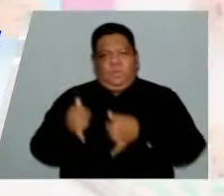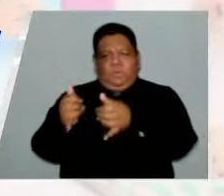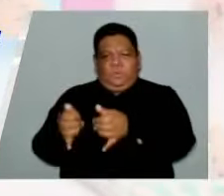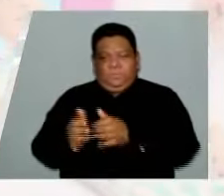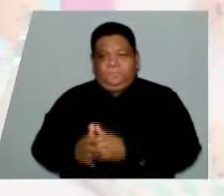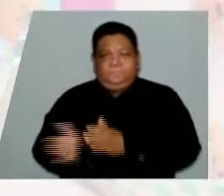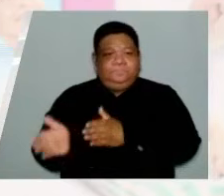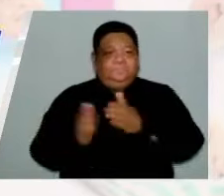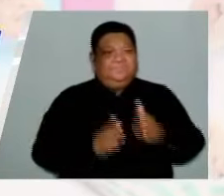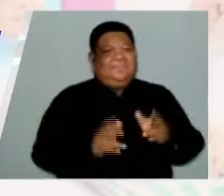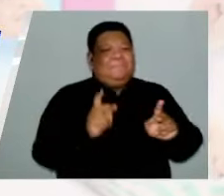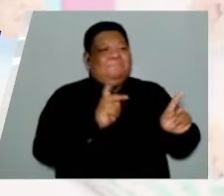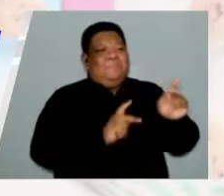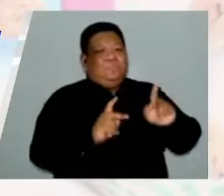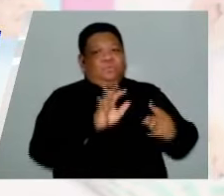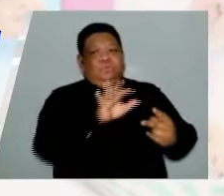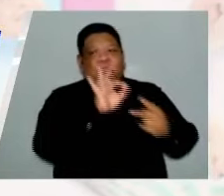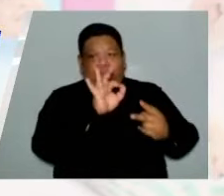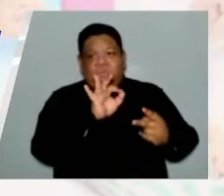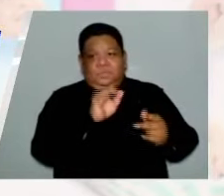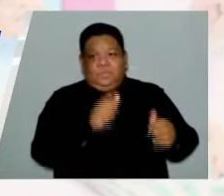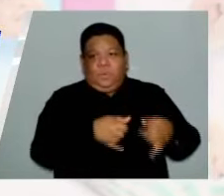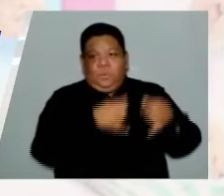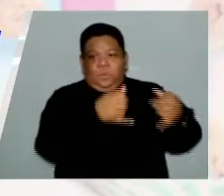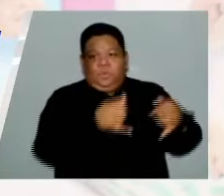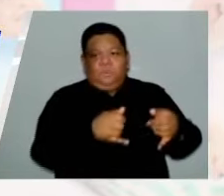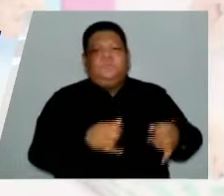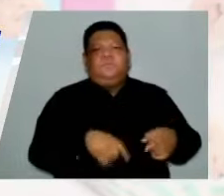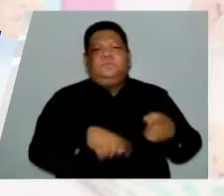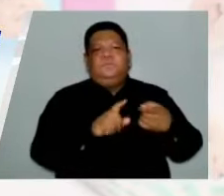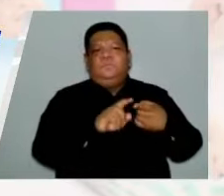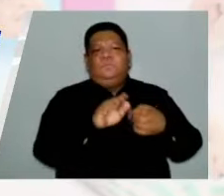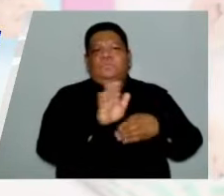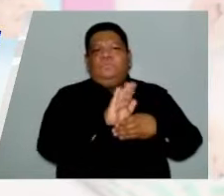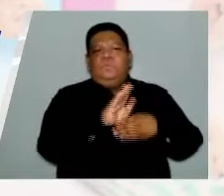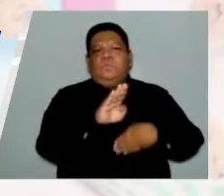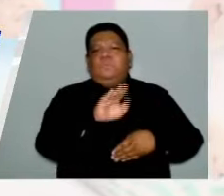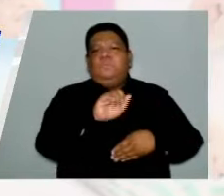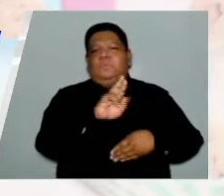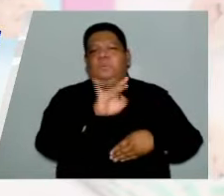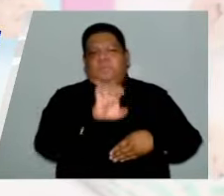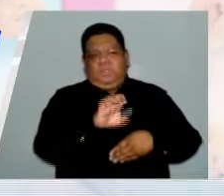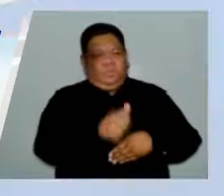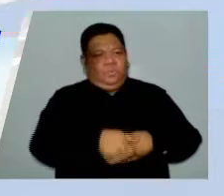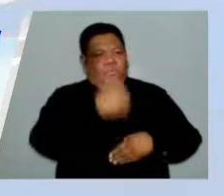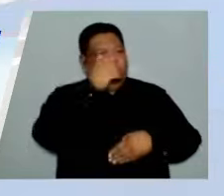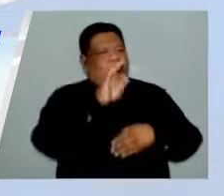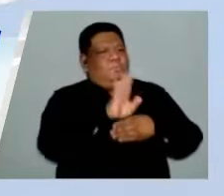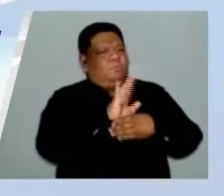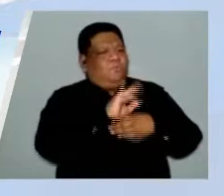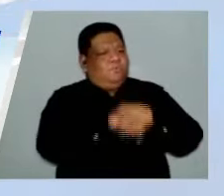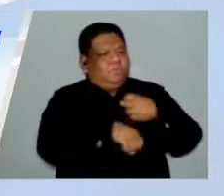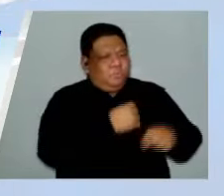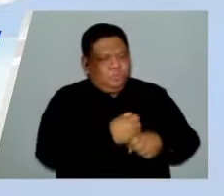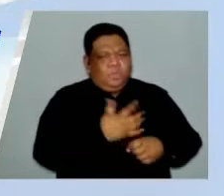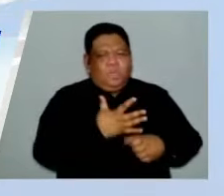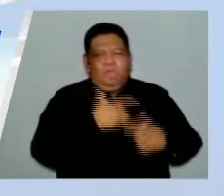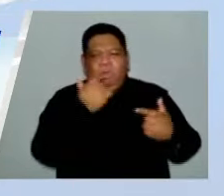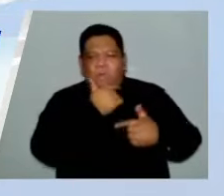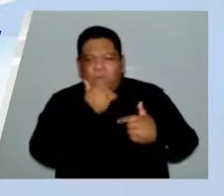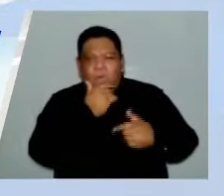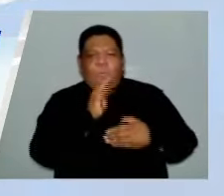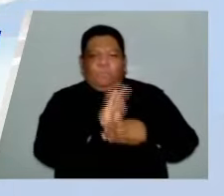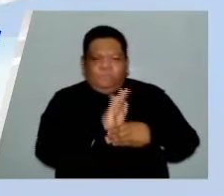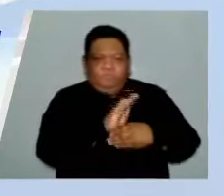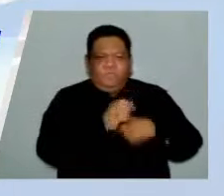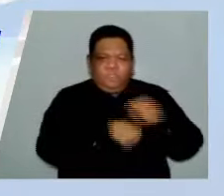naman, humakot ang pelikulang Barbie. Nanalo itong Movie of the Year at Comedy Movie of the Year. Female at Male Movie Stars of the